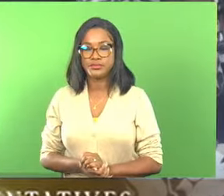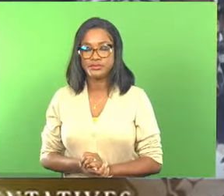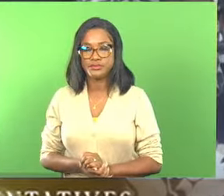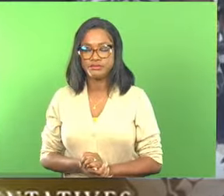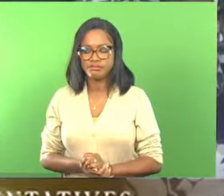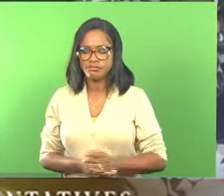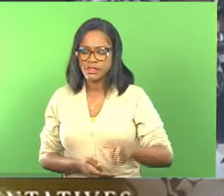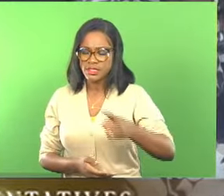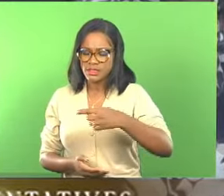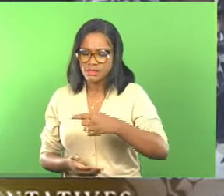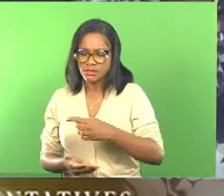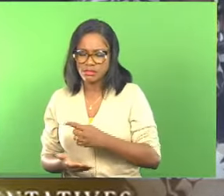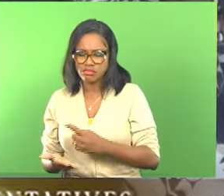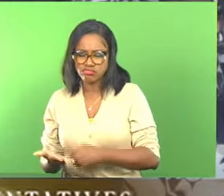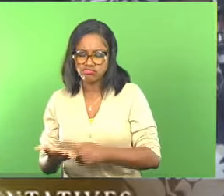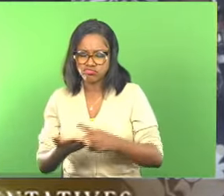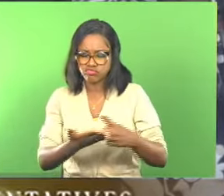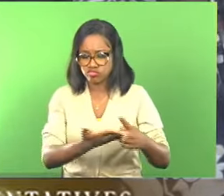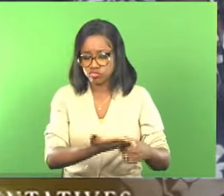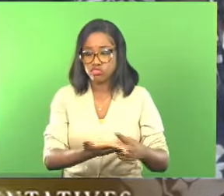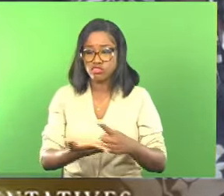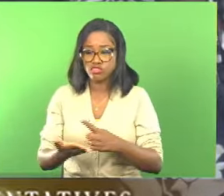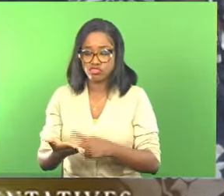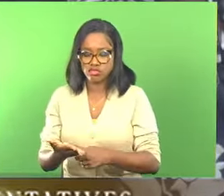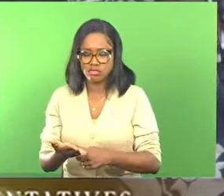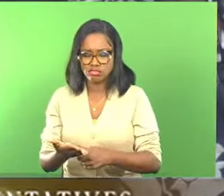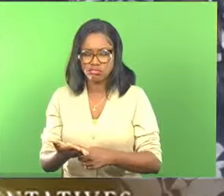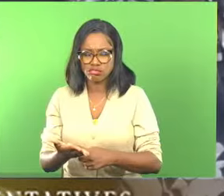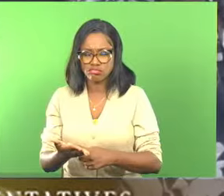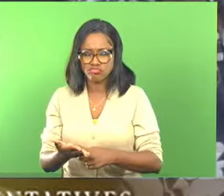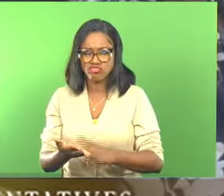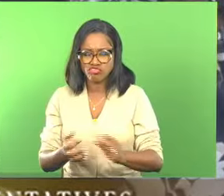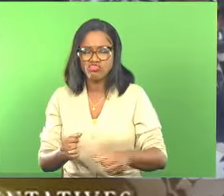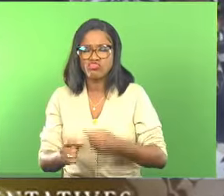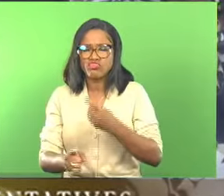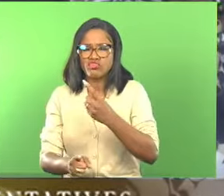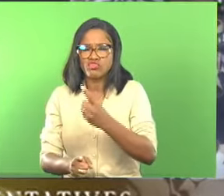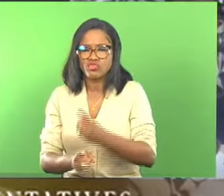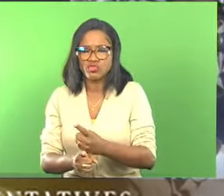These exchanges have reaffirmed